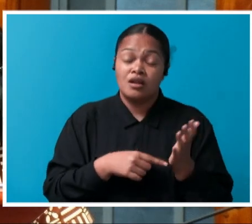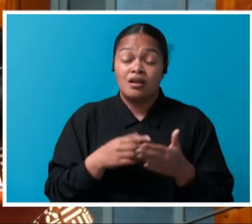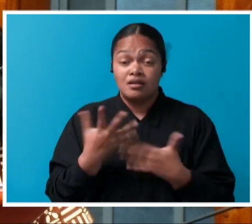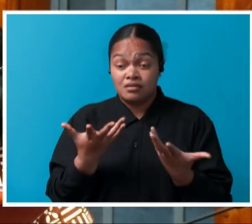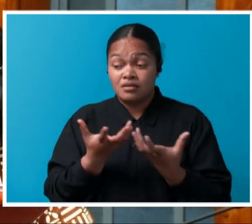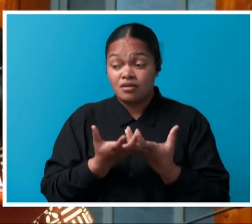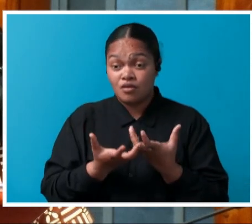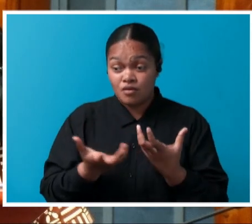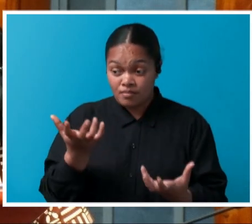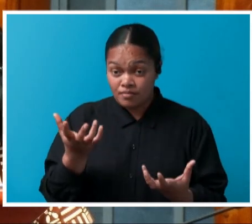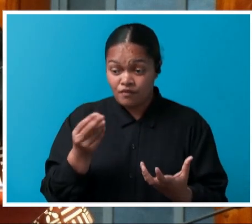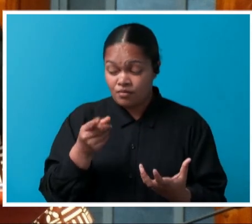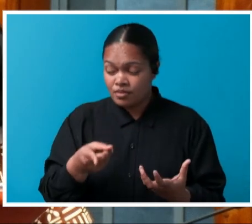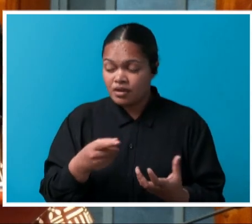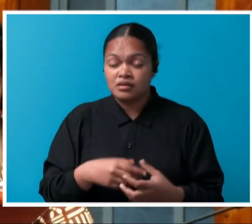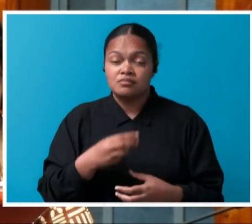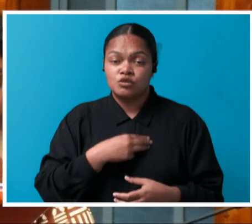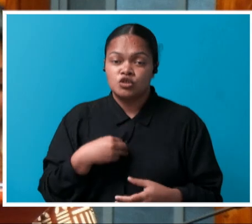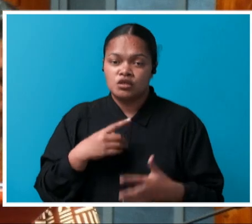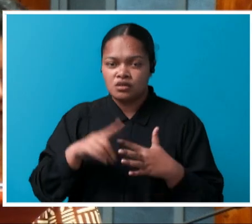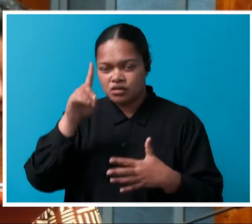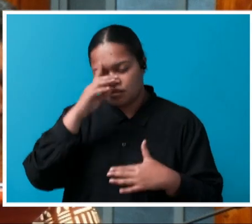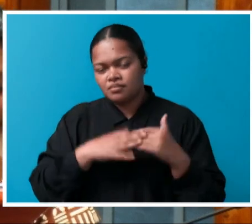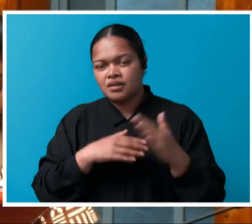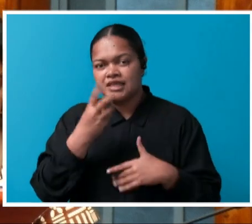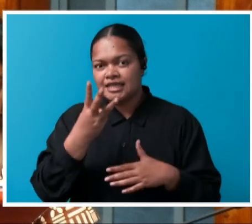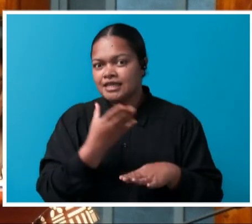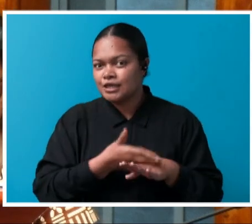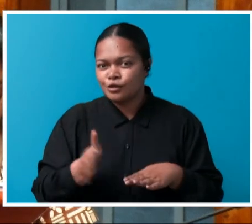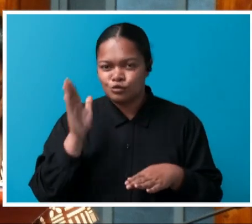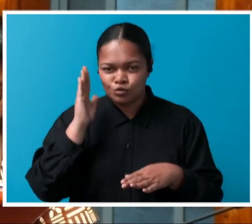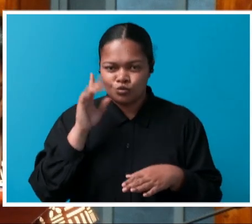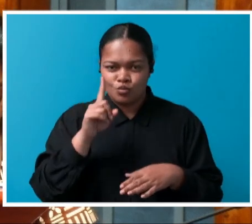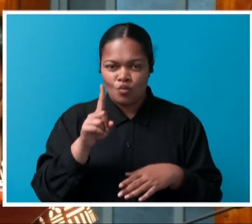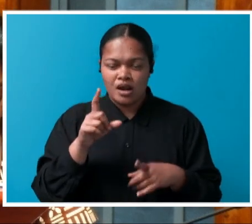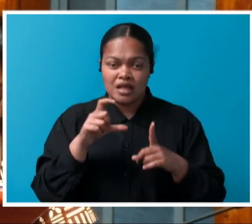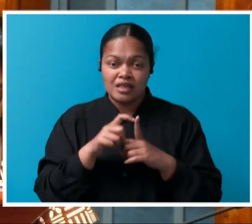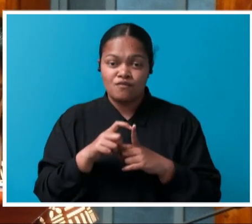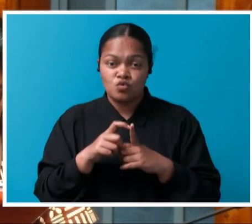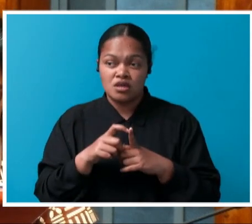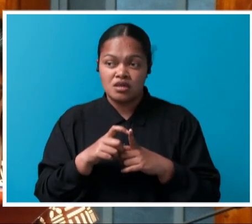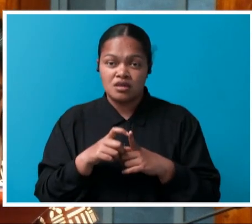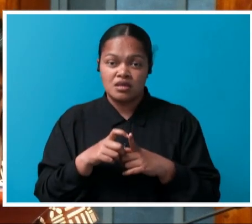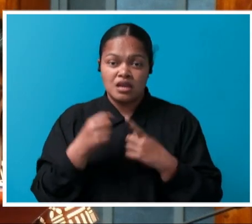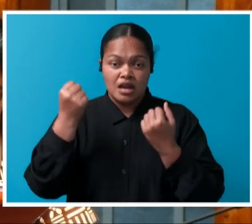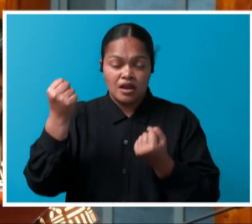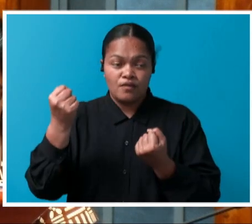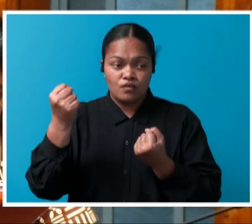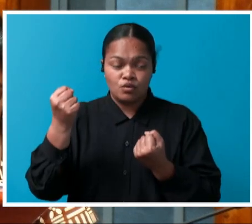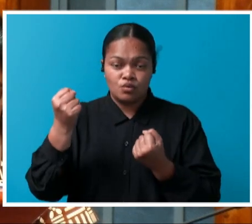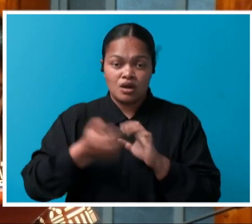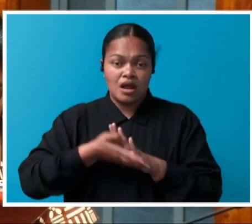Speaker, sir, the Ministry of Education will be building 3 new schools, one at Ndabui Levu to accommodate Ndabui Levu